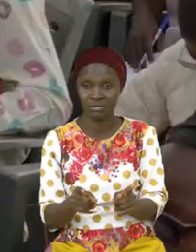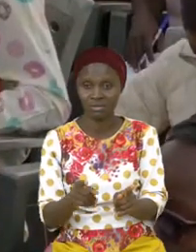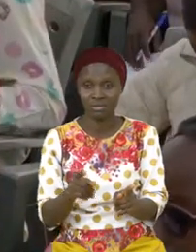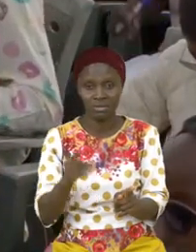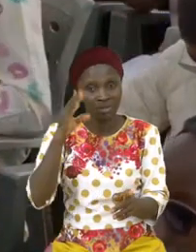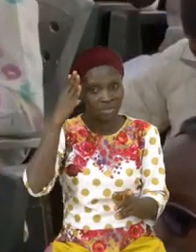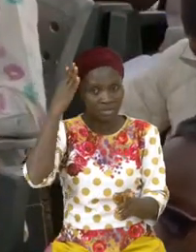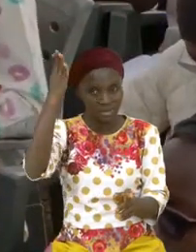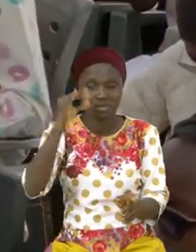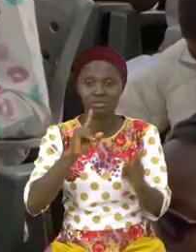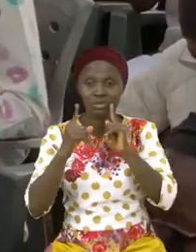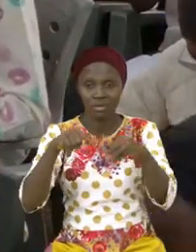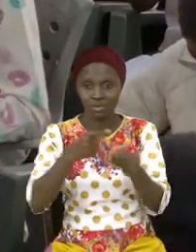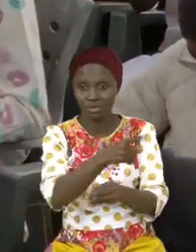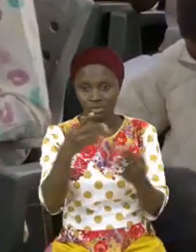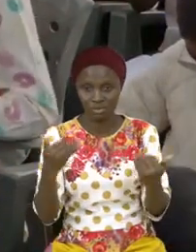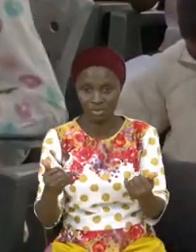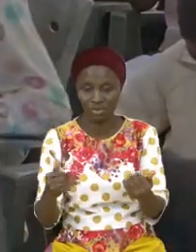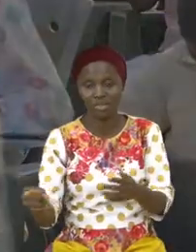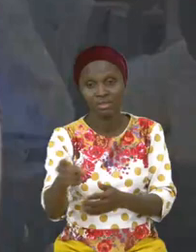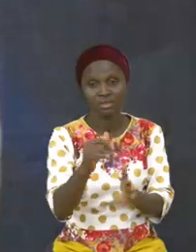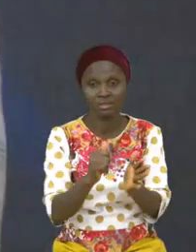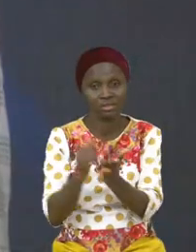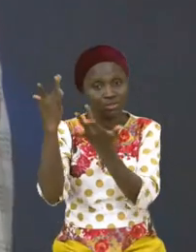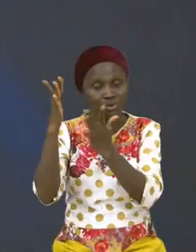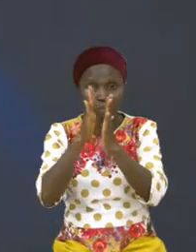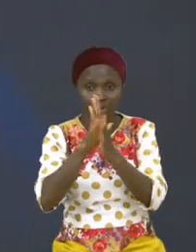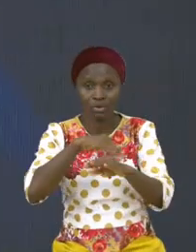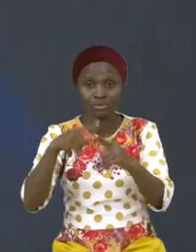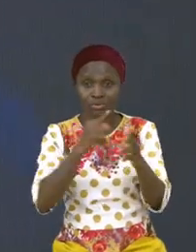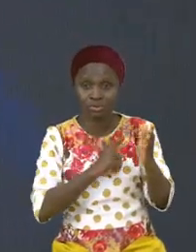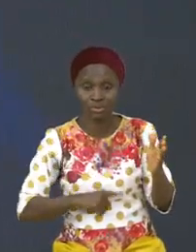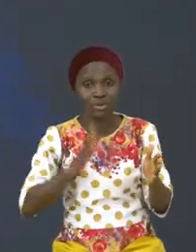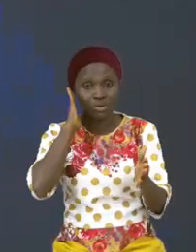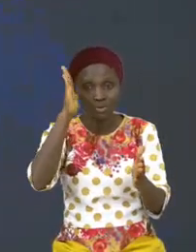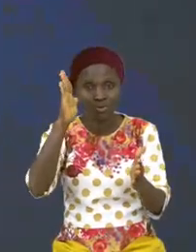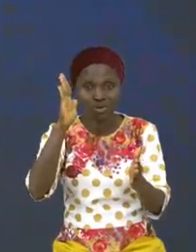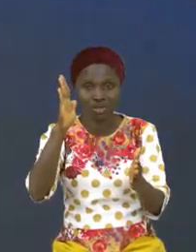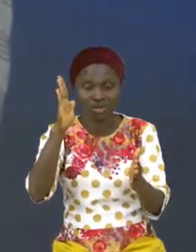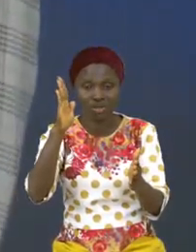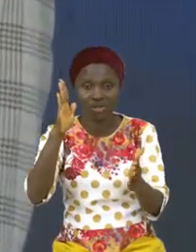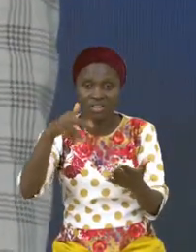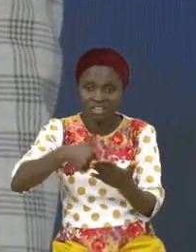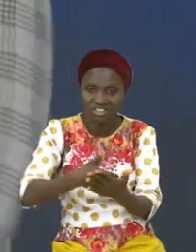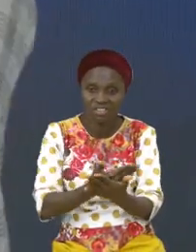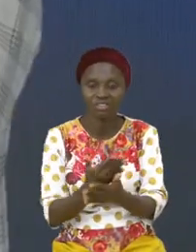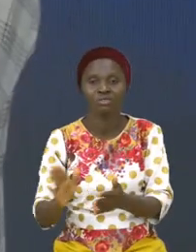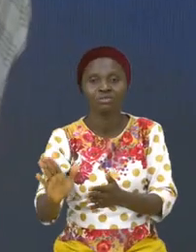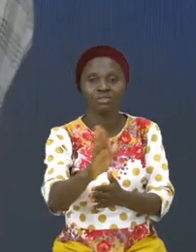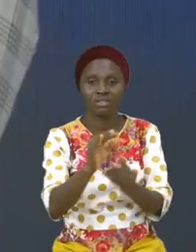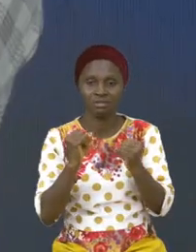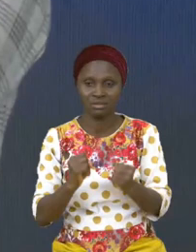now. They that wait upon the Lord shall renew their strength. They